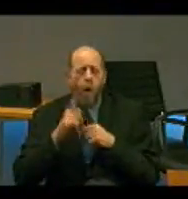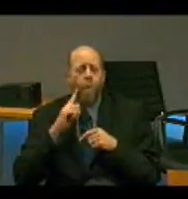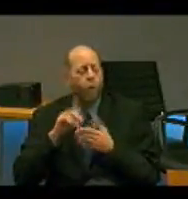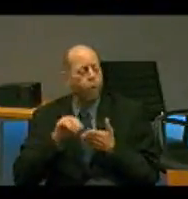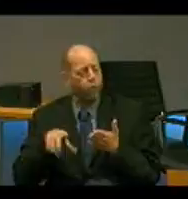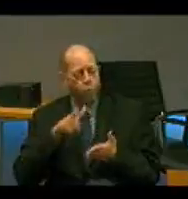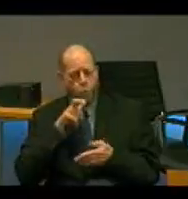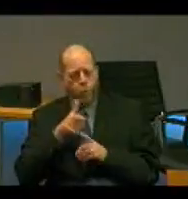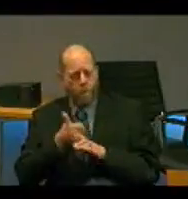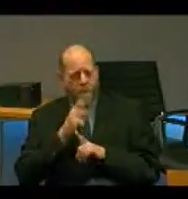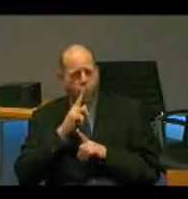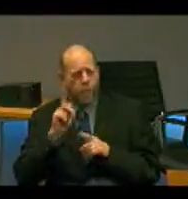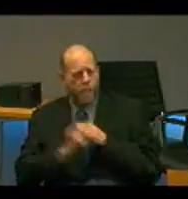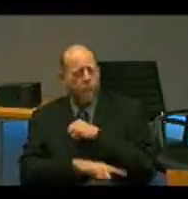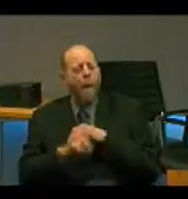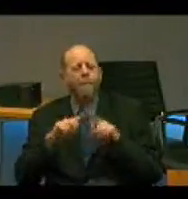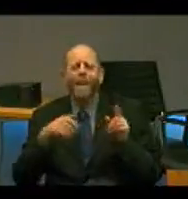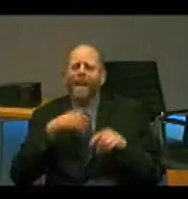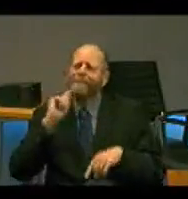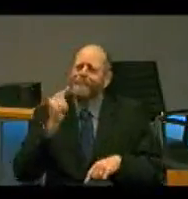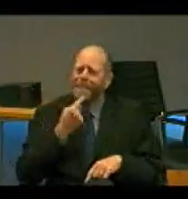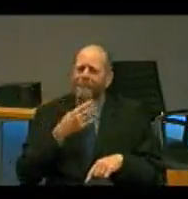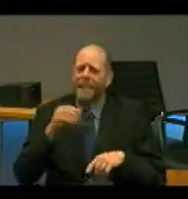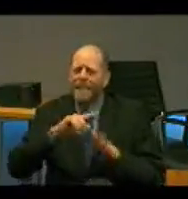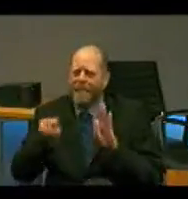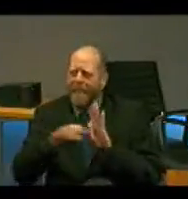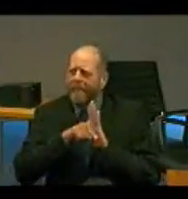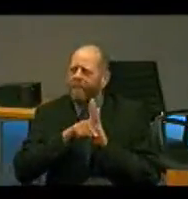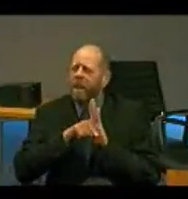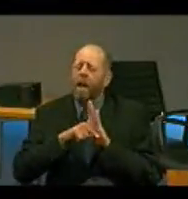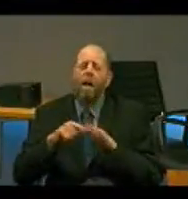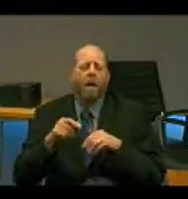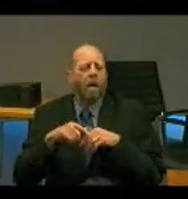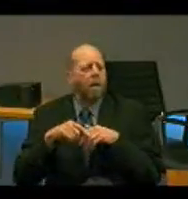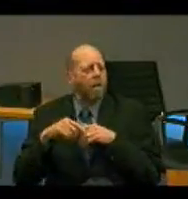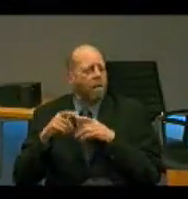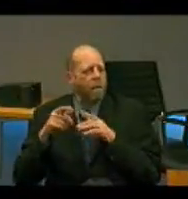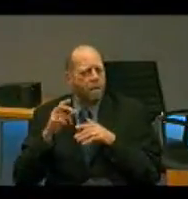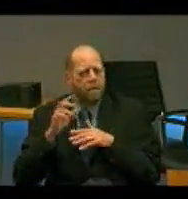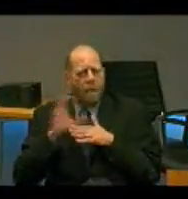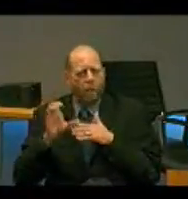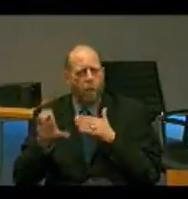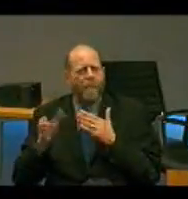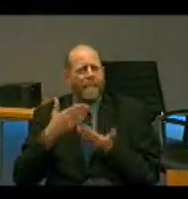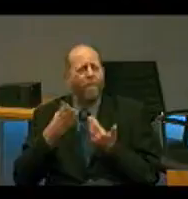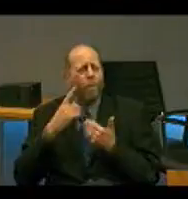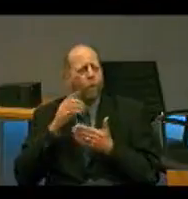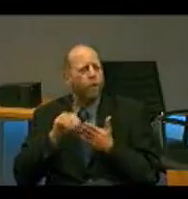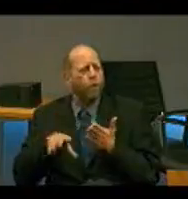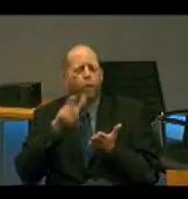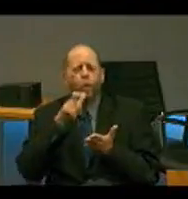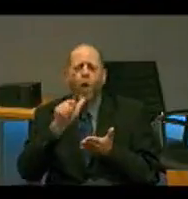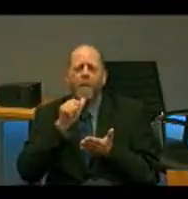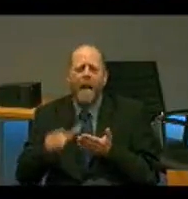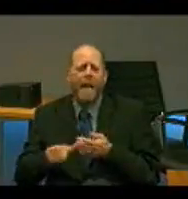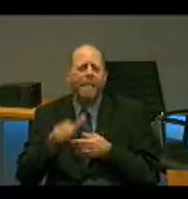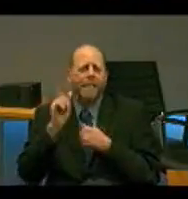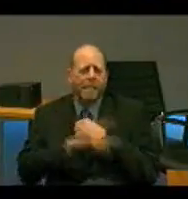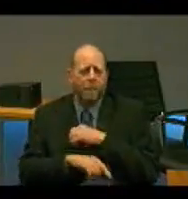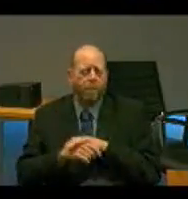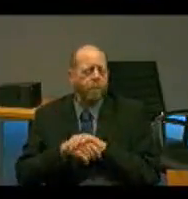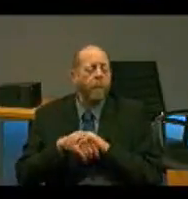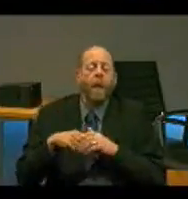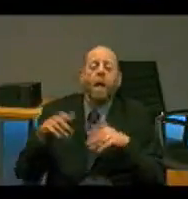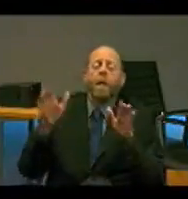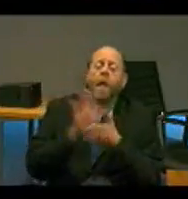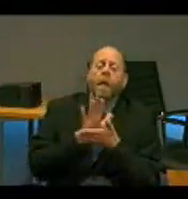the students who are disciplined, but has serious and negative collateral consequences, even for the students who are not disciplined.